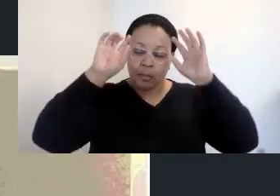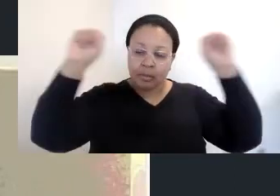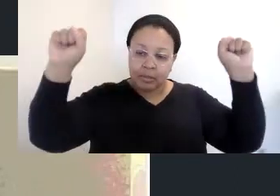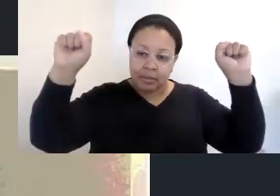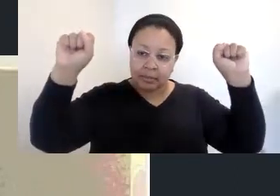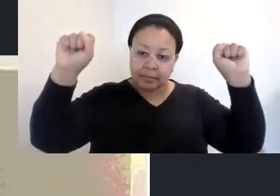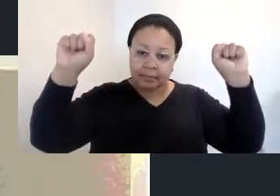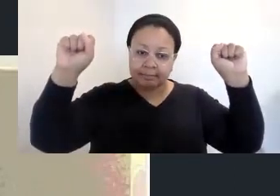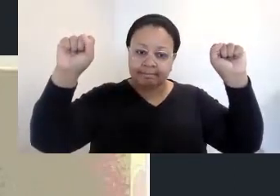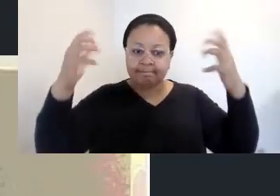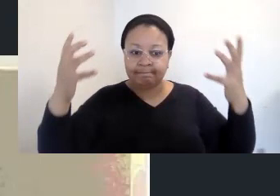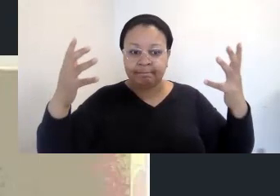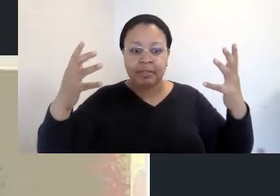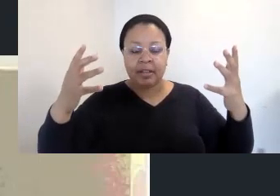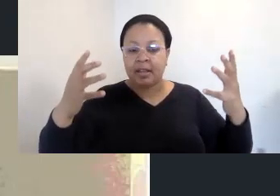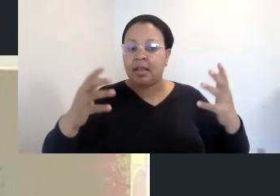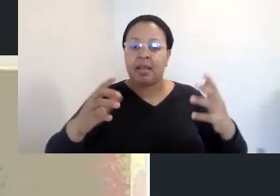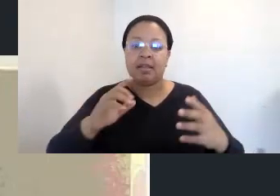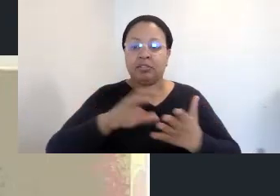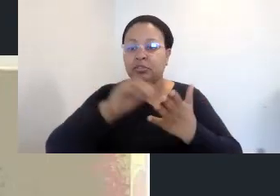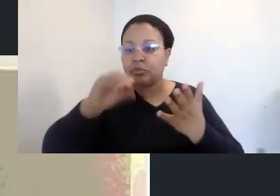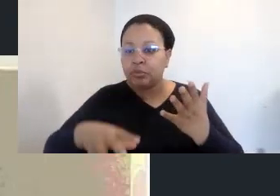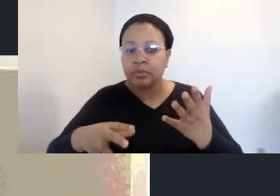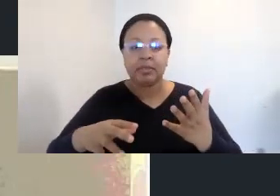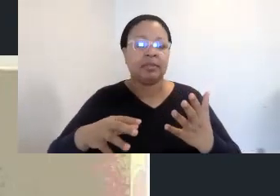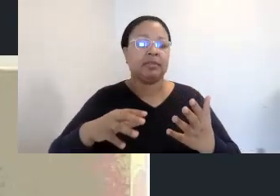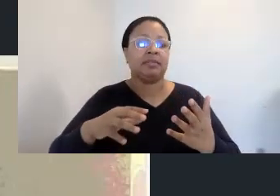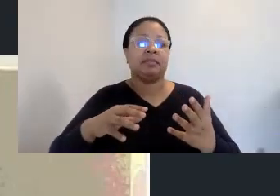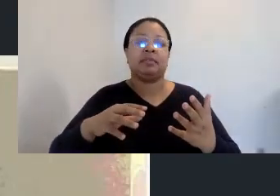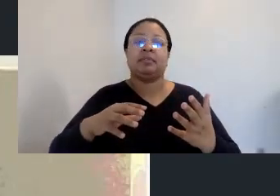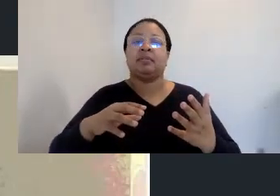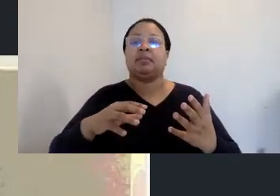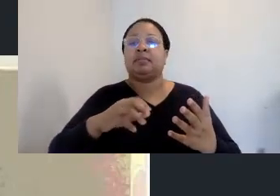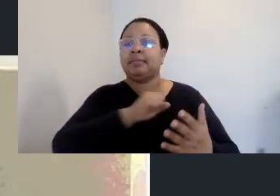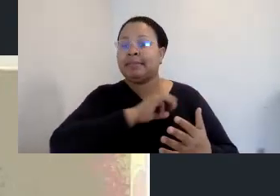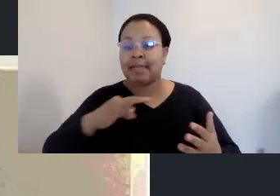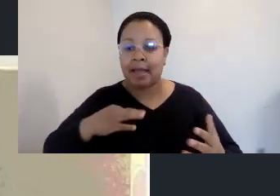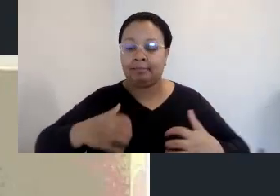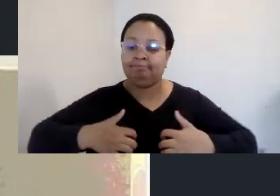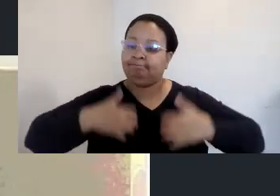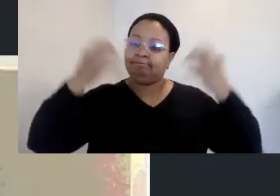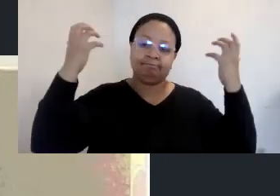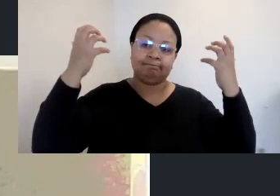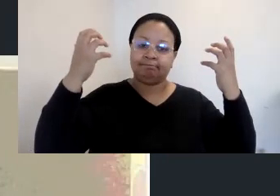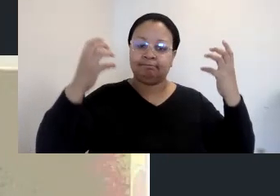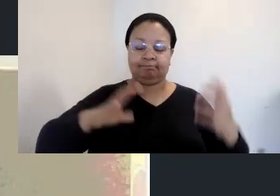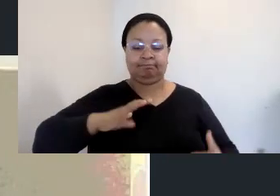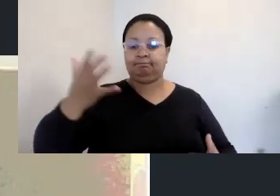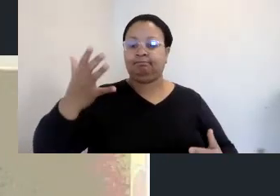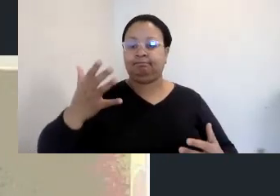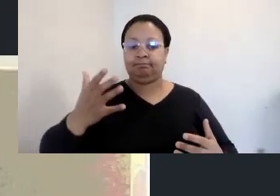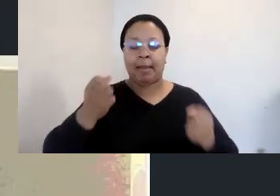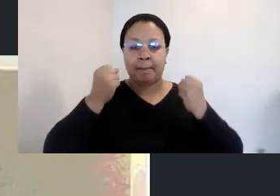which outraged students, it outraged faculty, and it outraged many individuals who are deaf and hard of